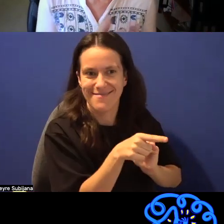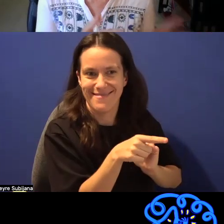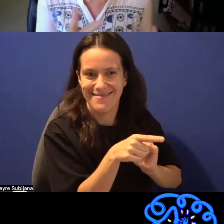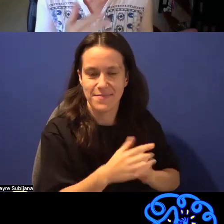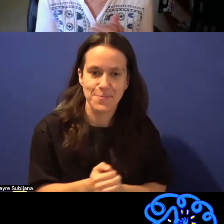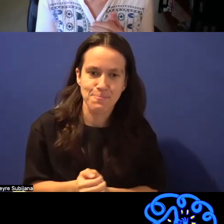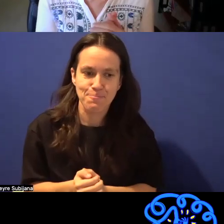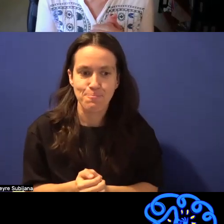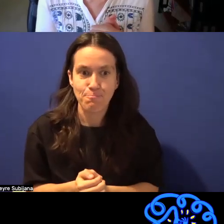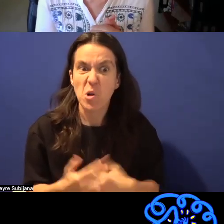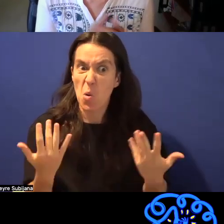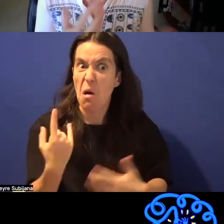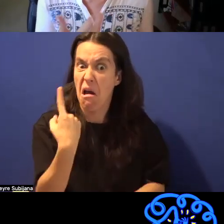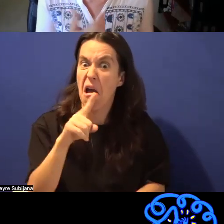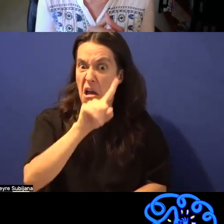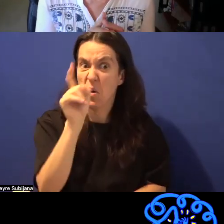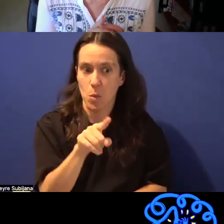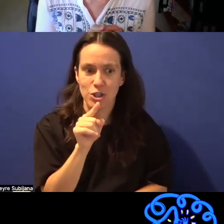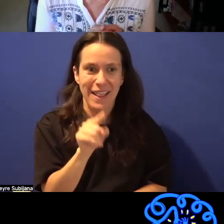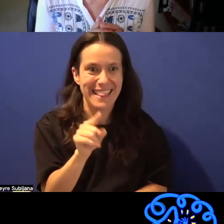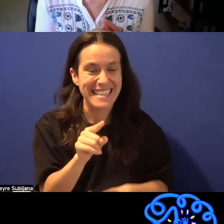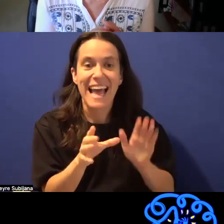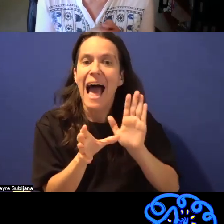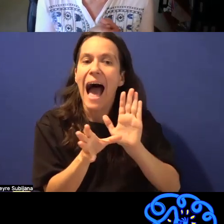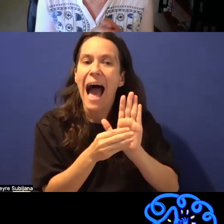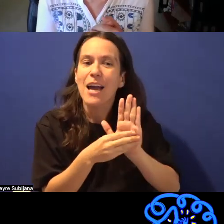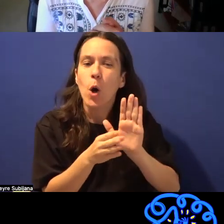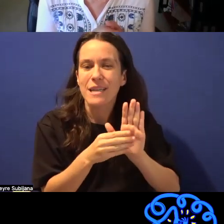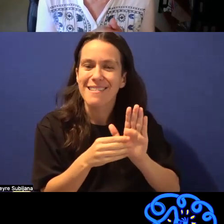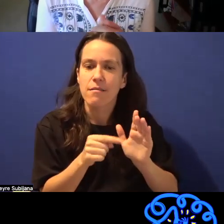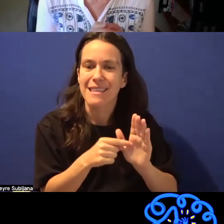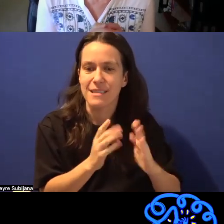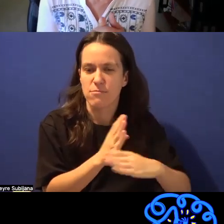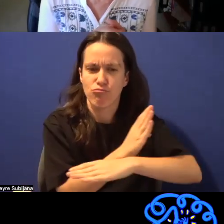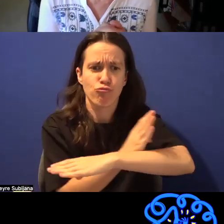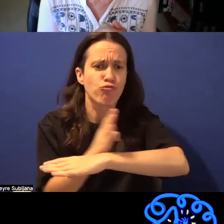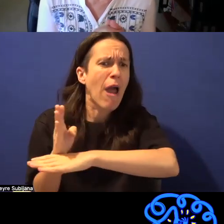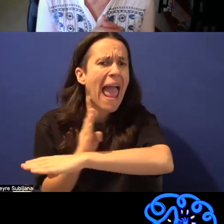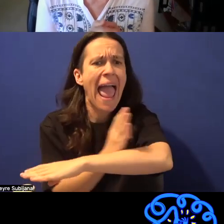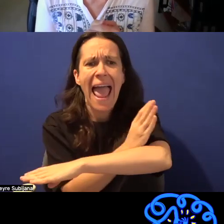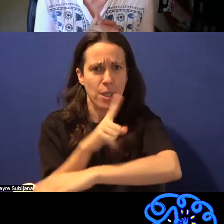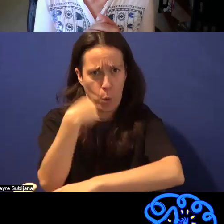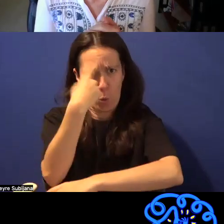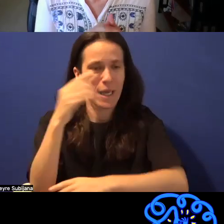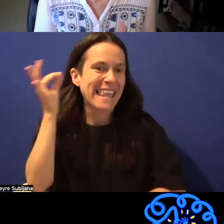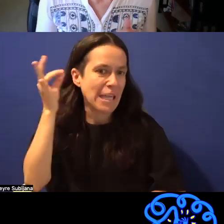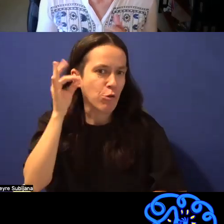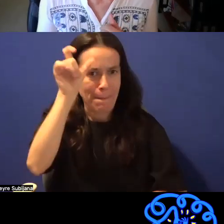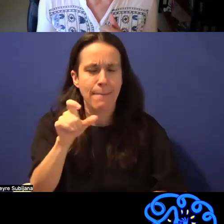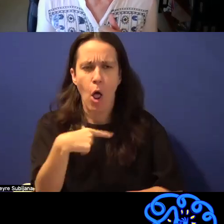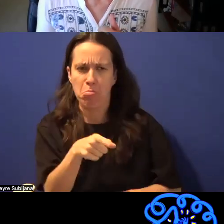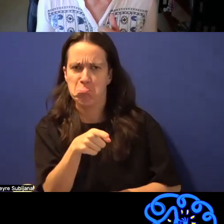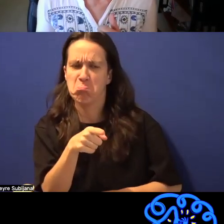is, and here iconic rating, iconicity is from raters of hearing, people rating the words. So